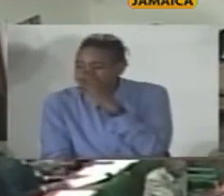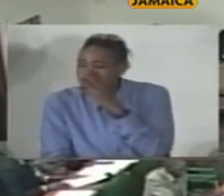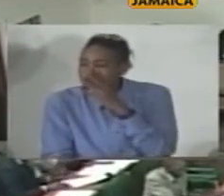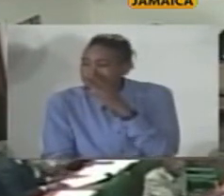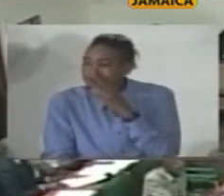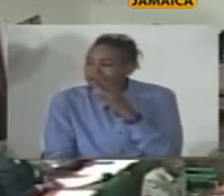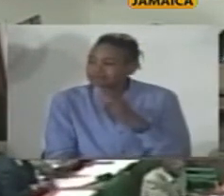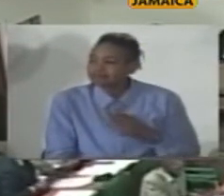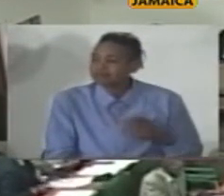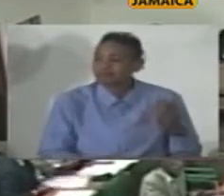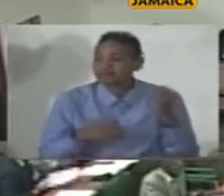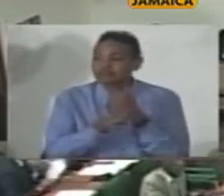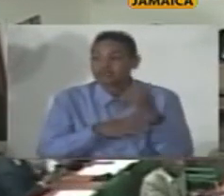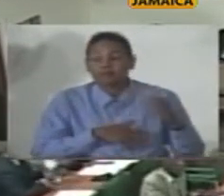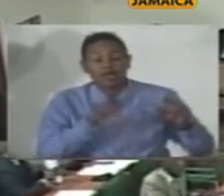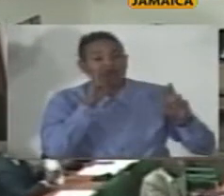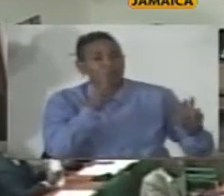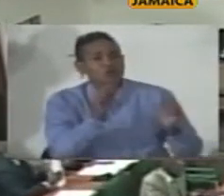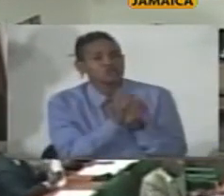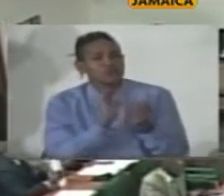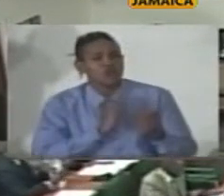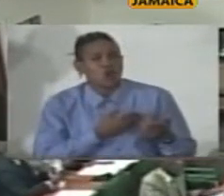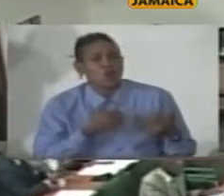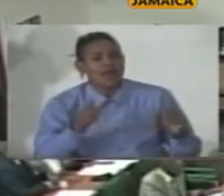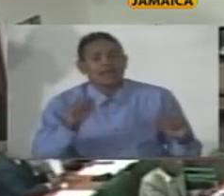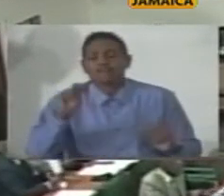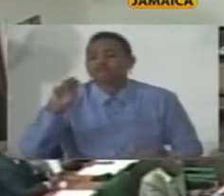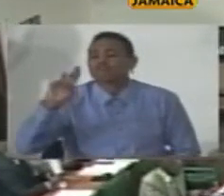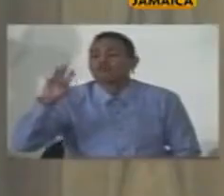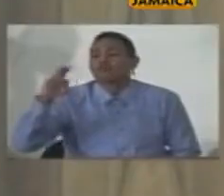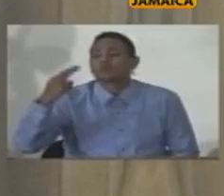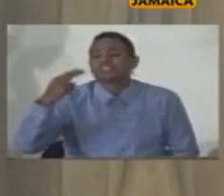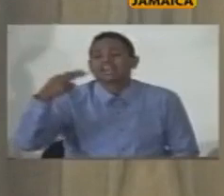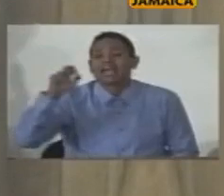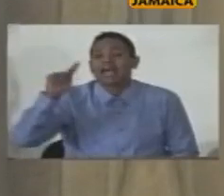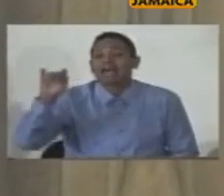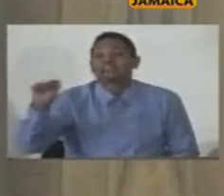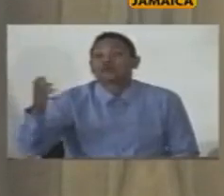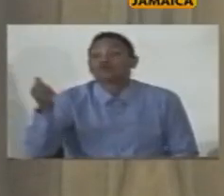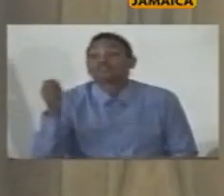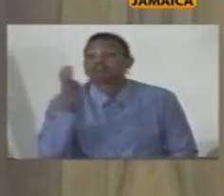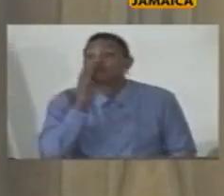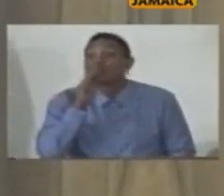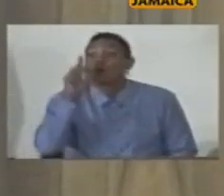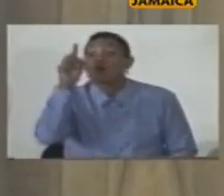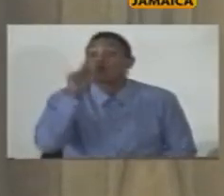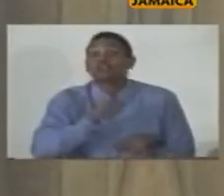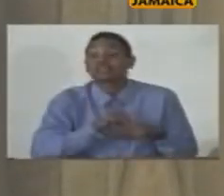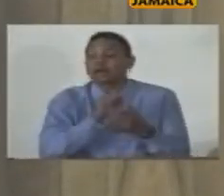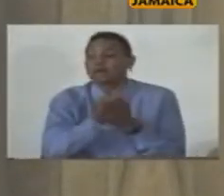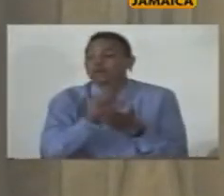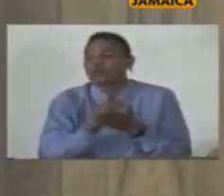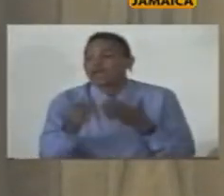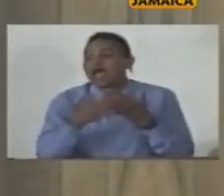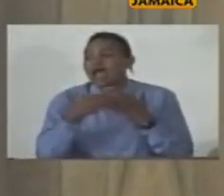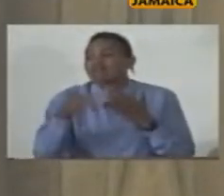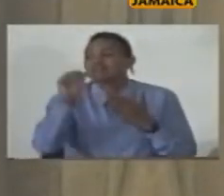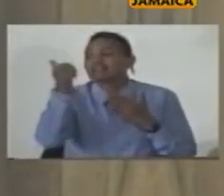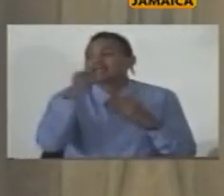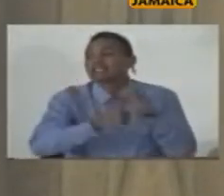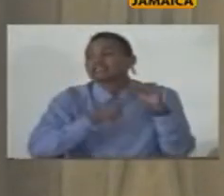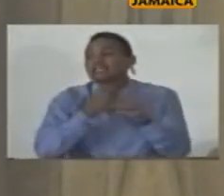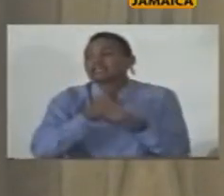Under my watch and with our efforts, Norwich Heights is now receiving water once per week after over 10 years of